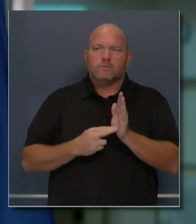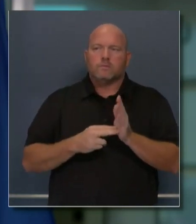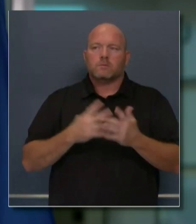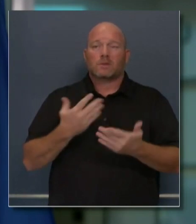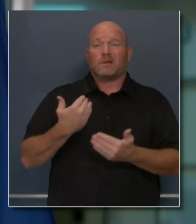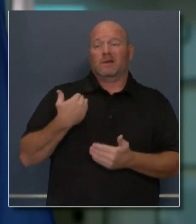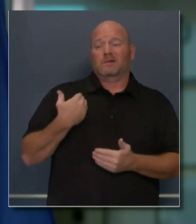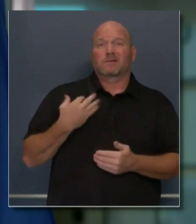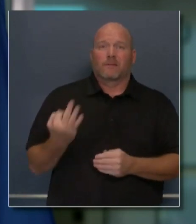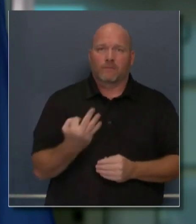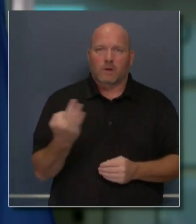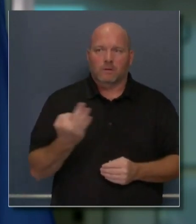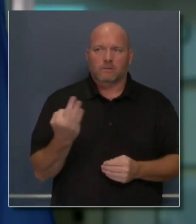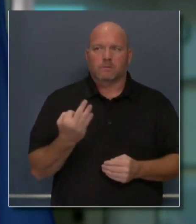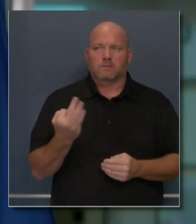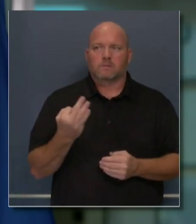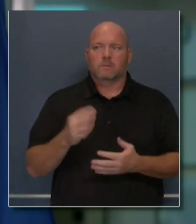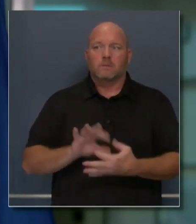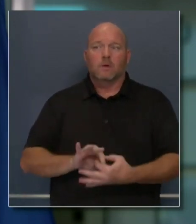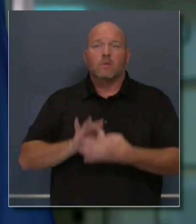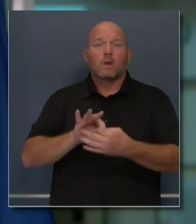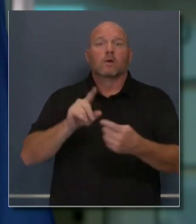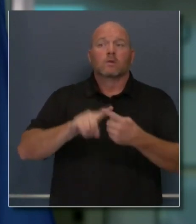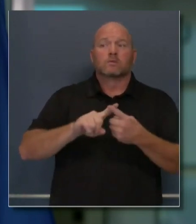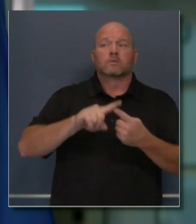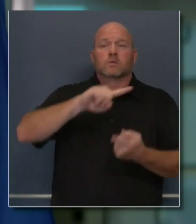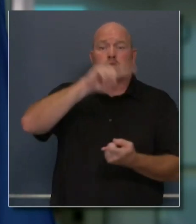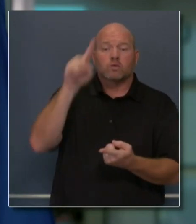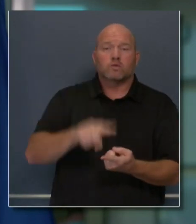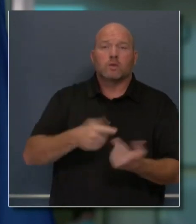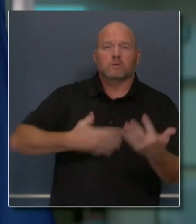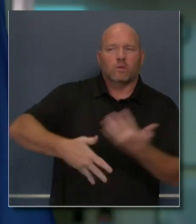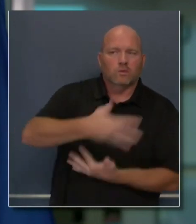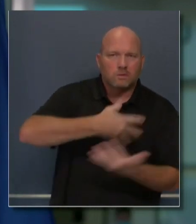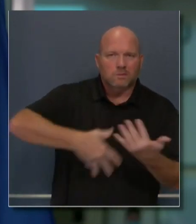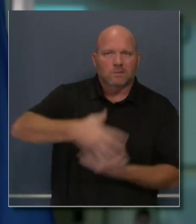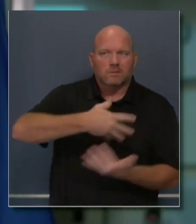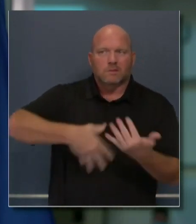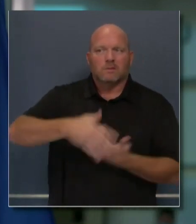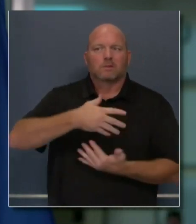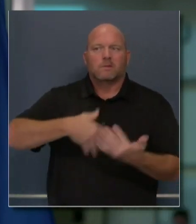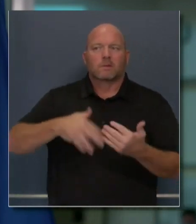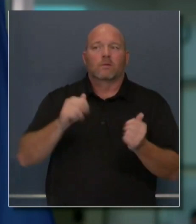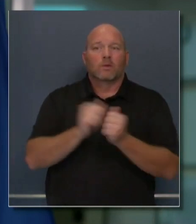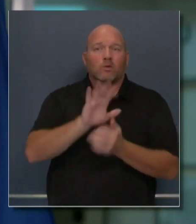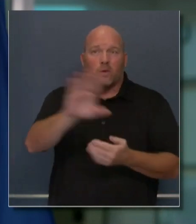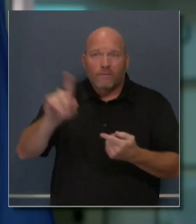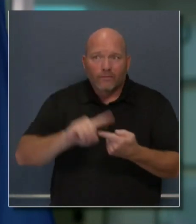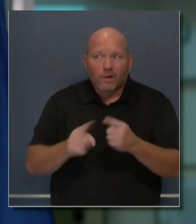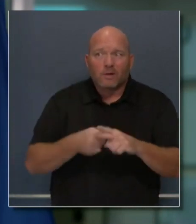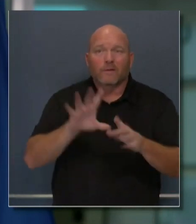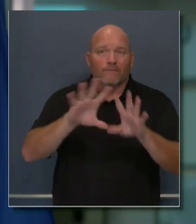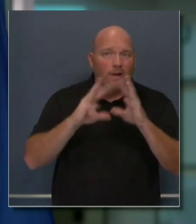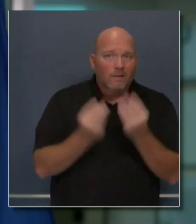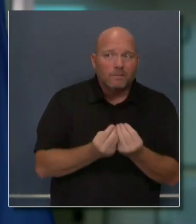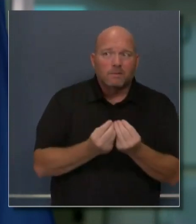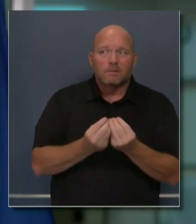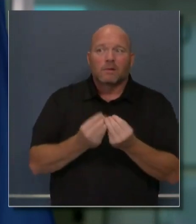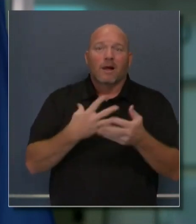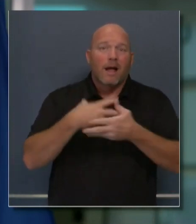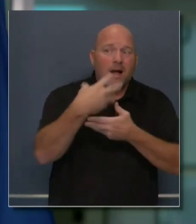Friday related to minimizing mixing and cohorting friends, family, that are outside of your